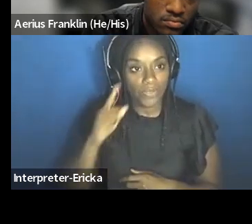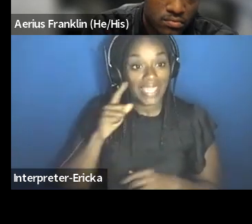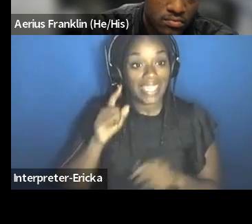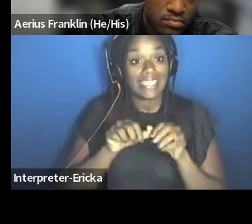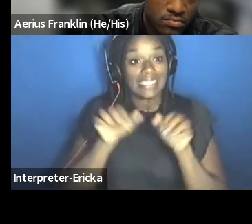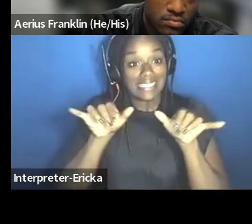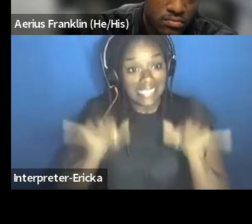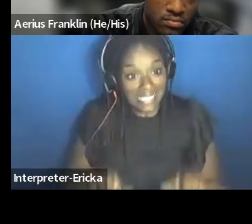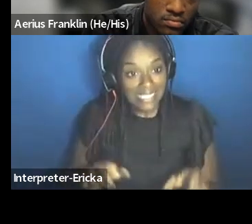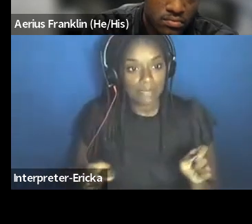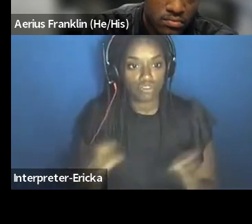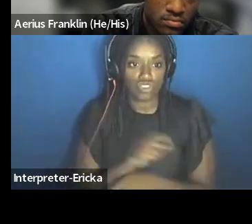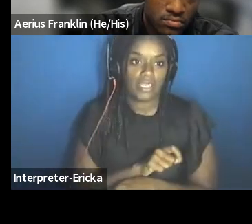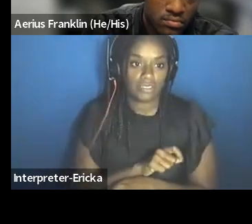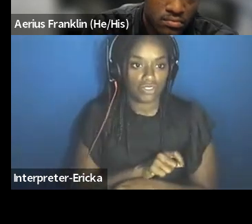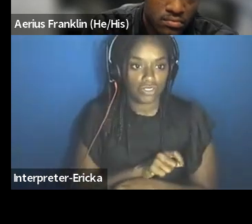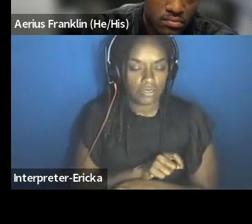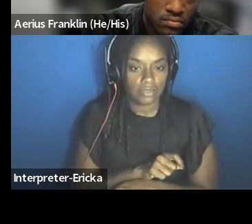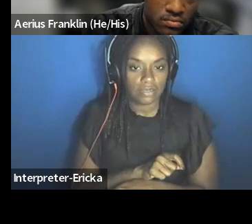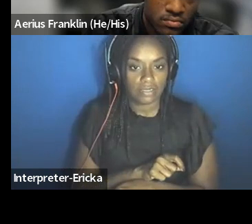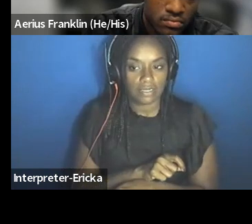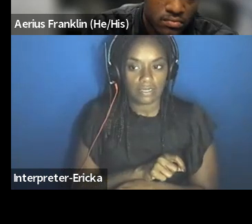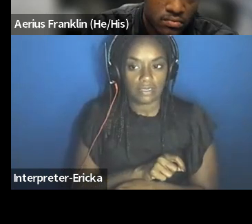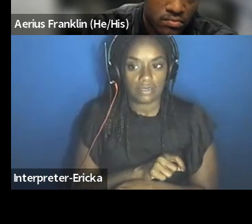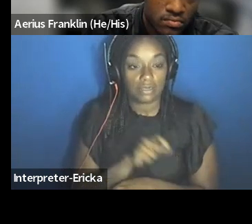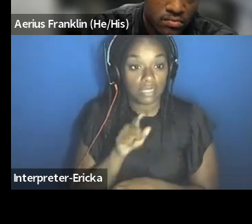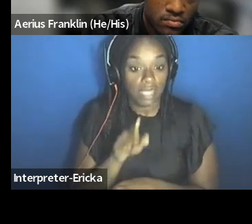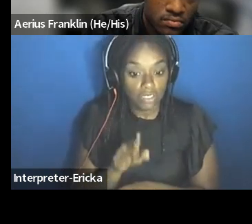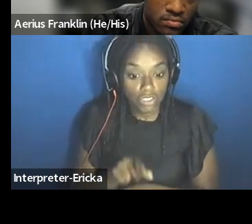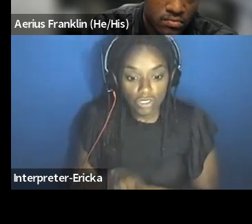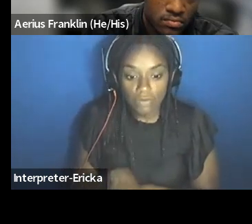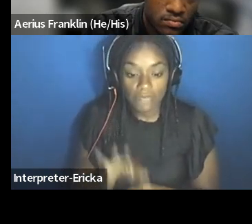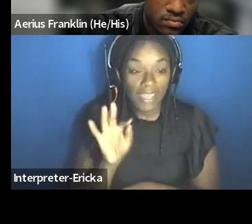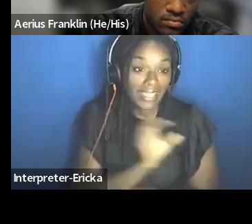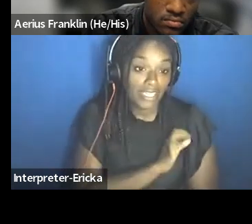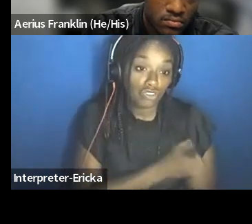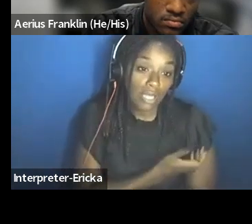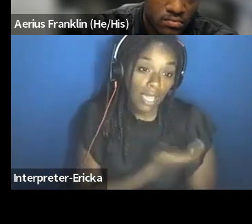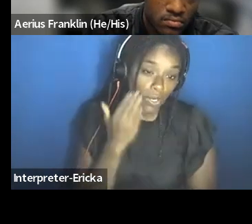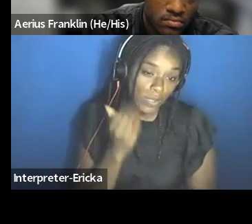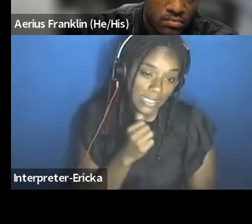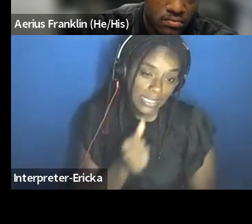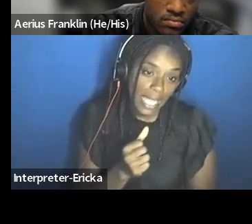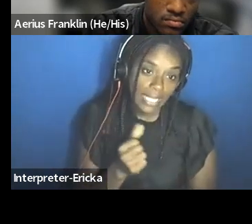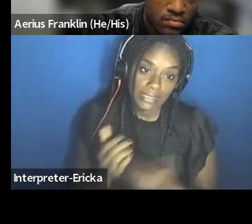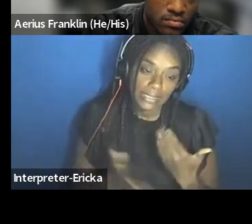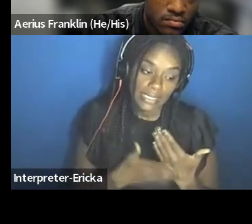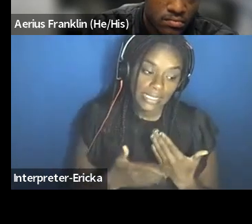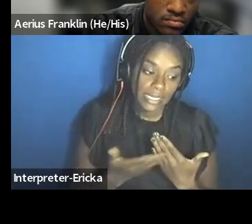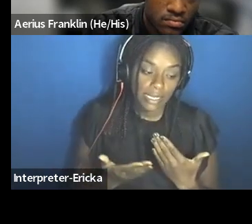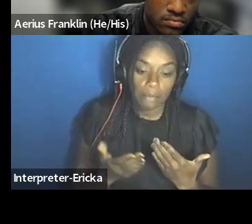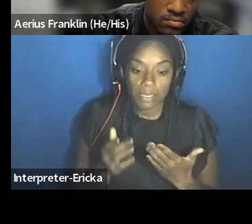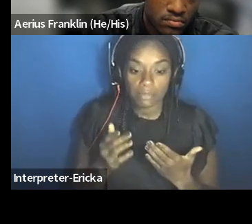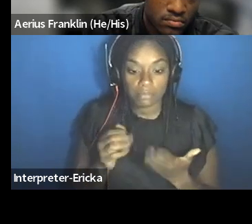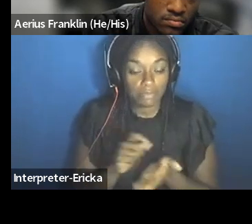We are the source of systems change. So as you find energy, which I know it's not easy, but if you see an end to write a letter, to compile some